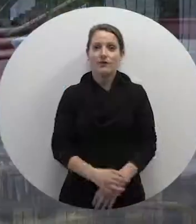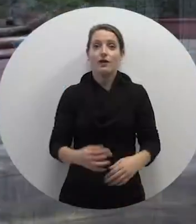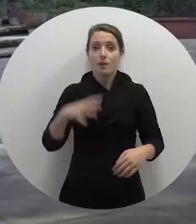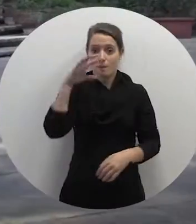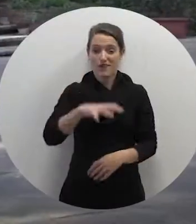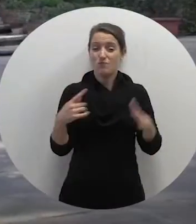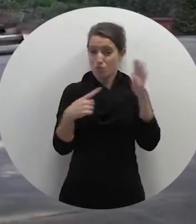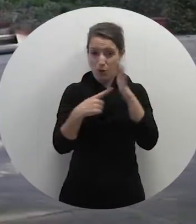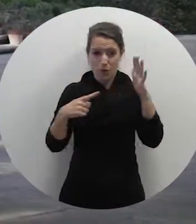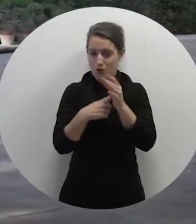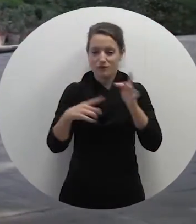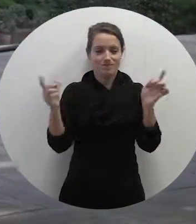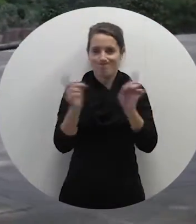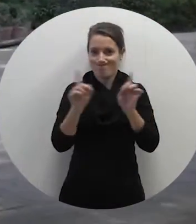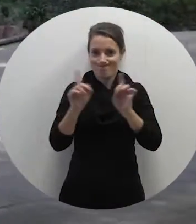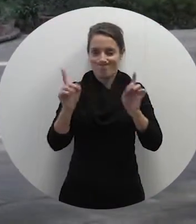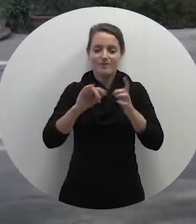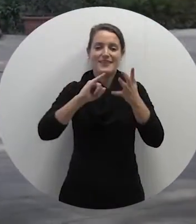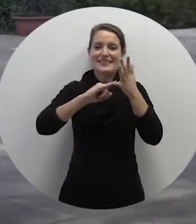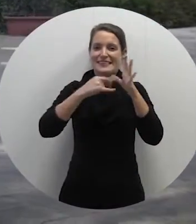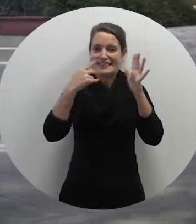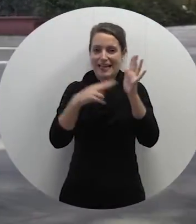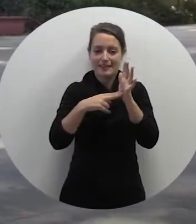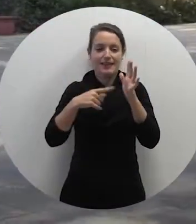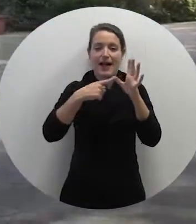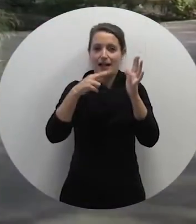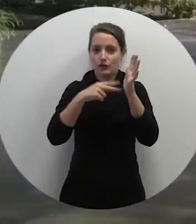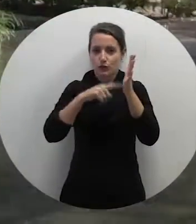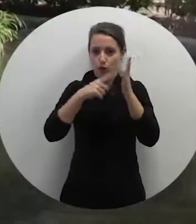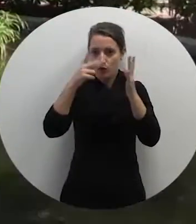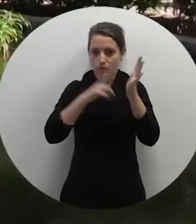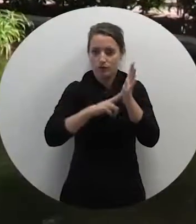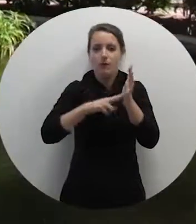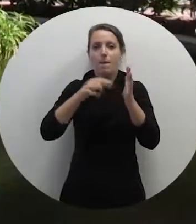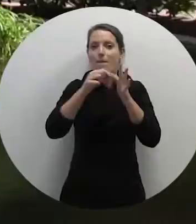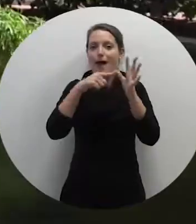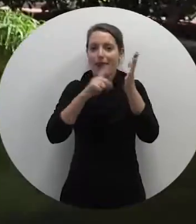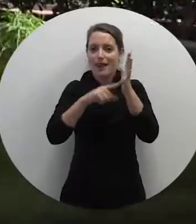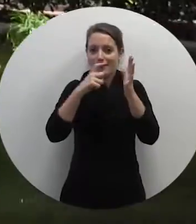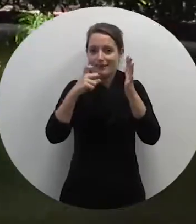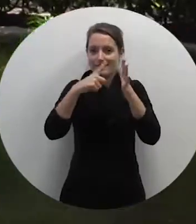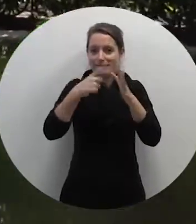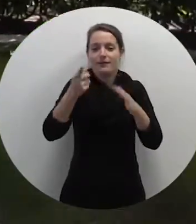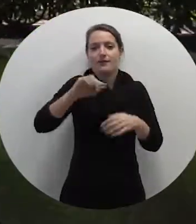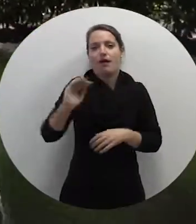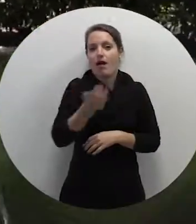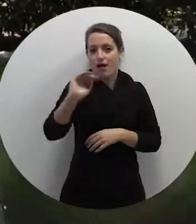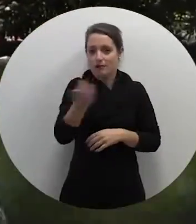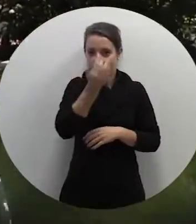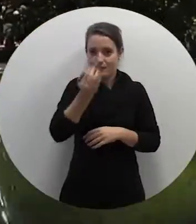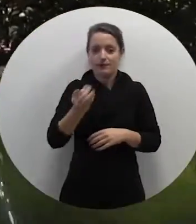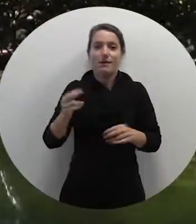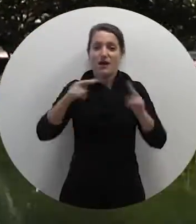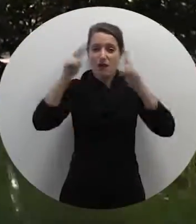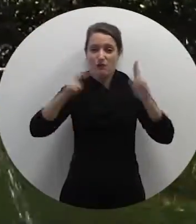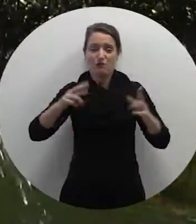most well-known landmarks in Attard is St. Anton Palace and Gardens. This magnificent villa is surrounded by lush gardens